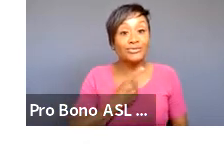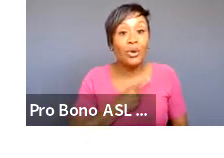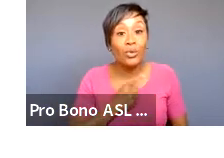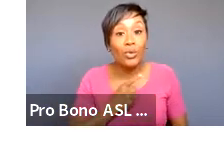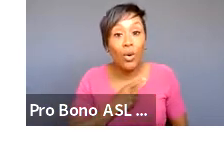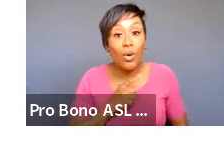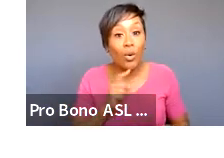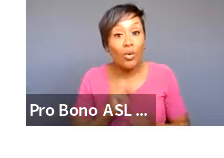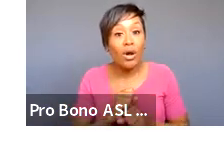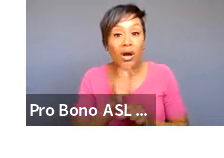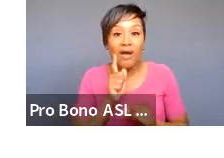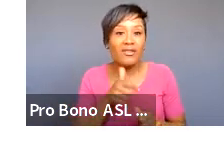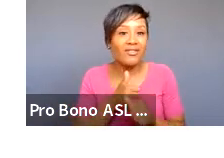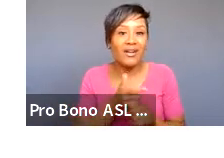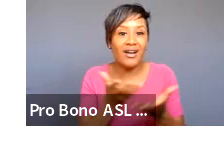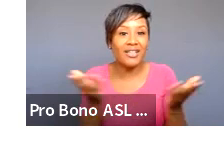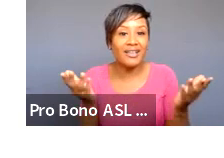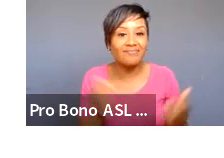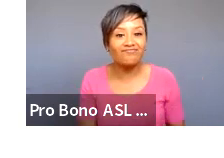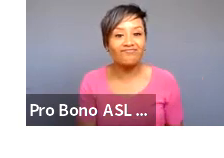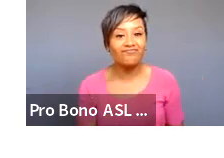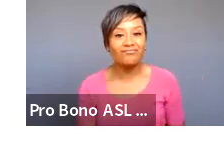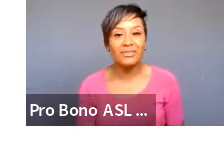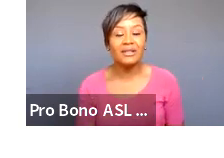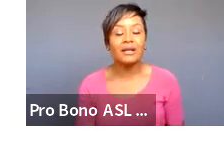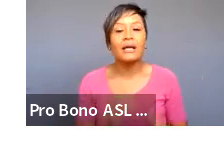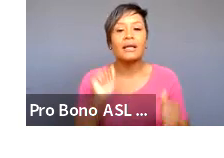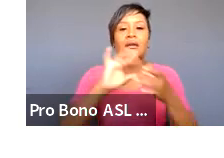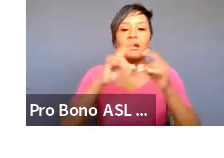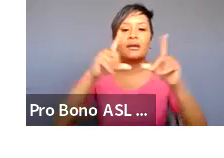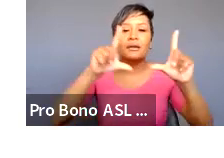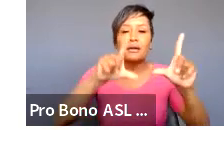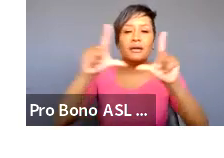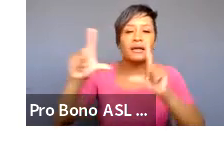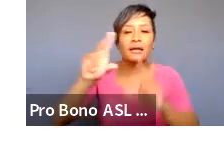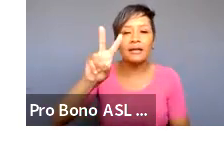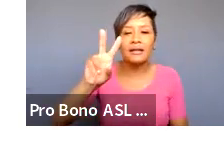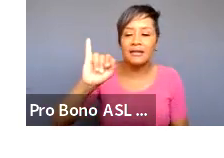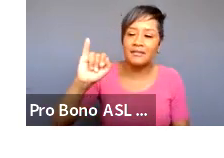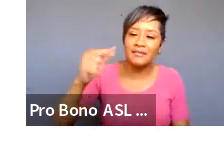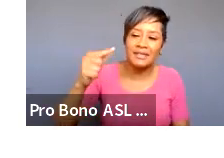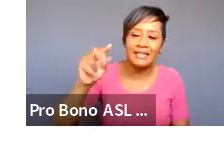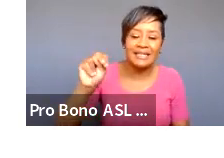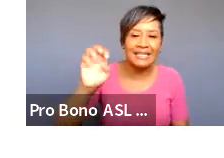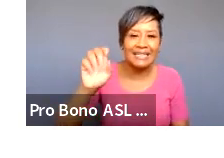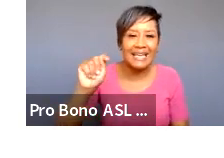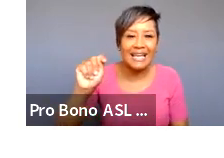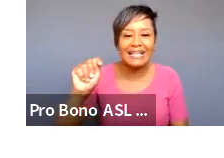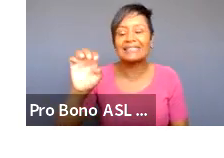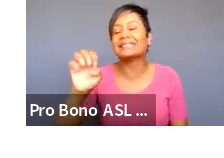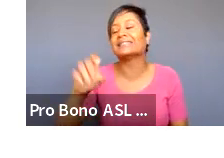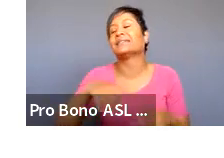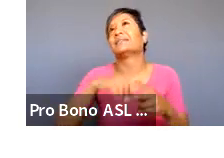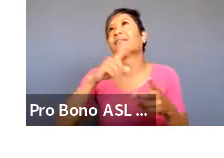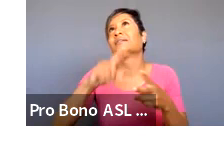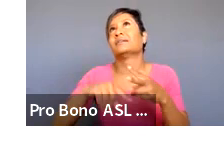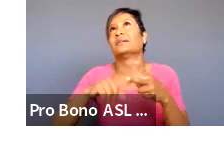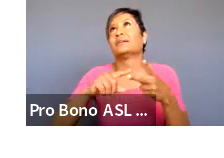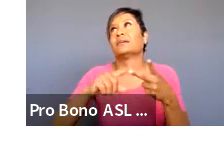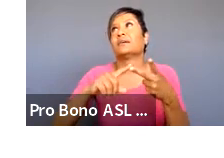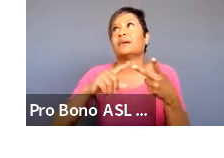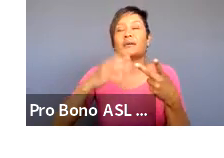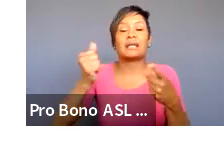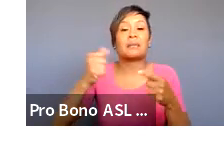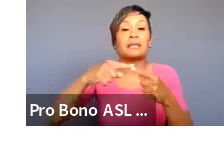format right it can be vignettes it could be cyclical i have had a solo work um in good grief